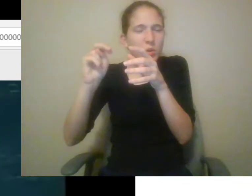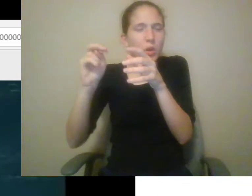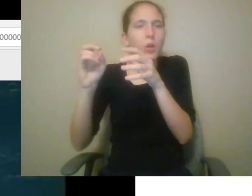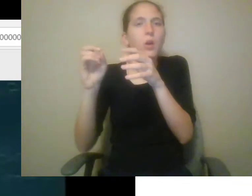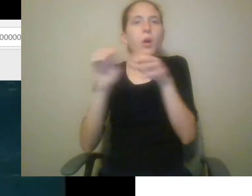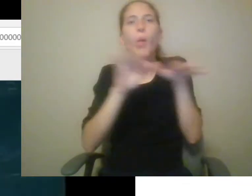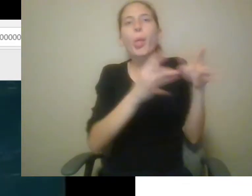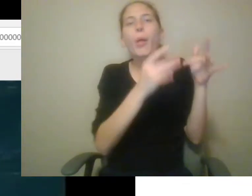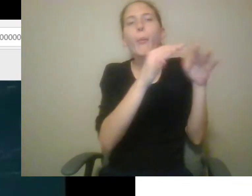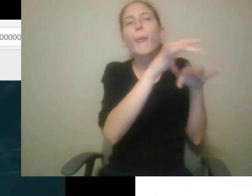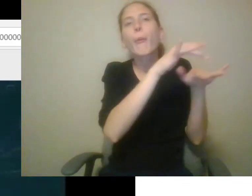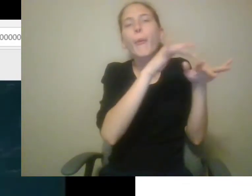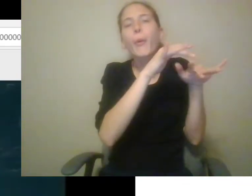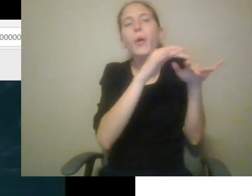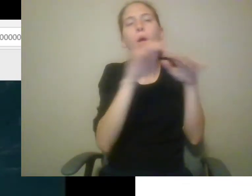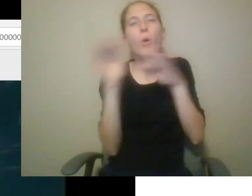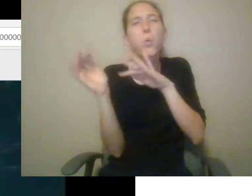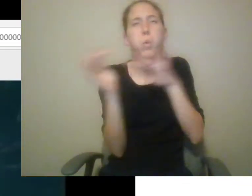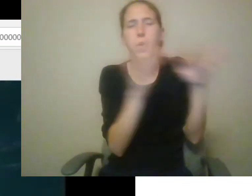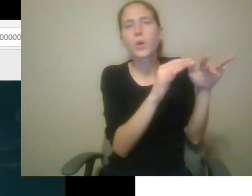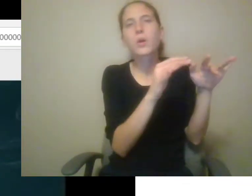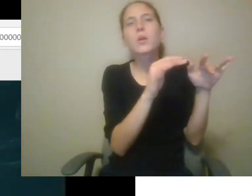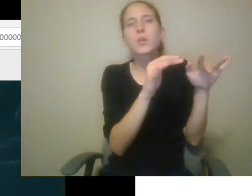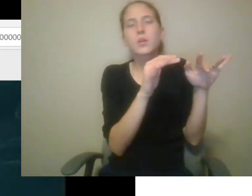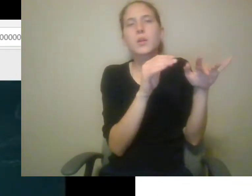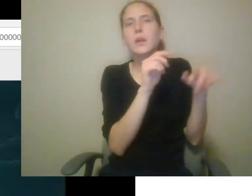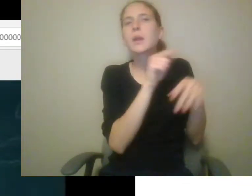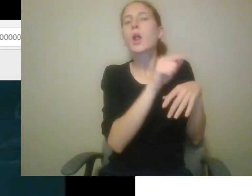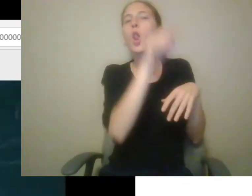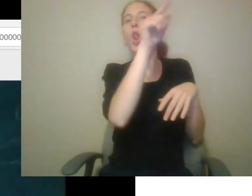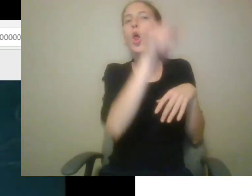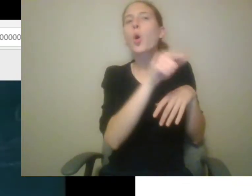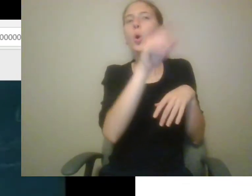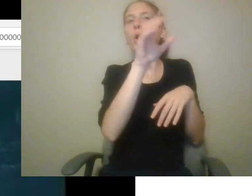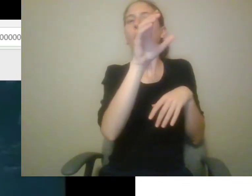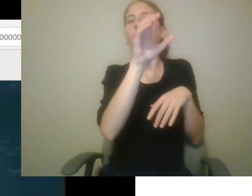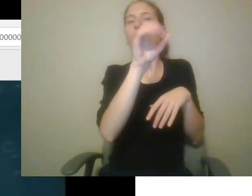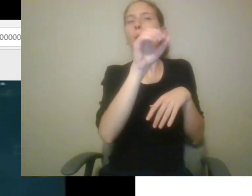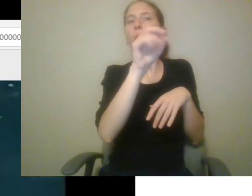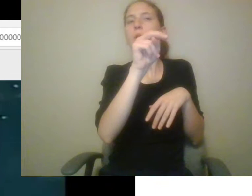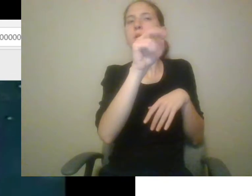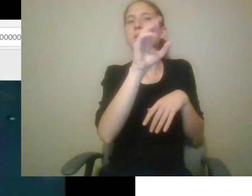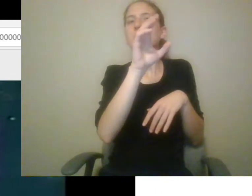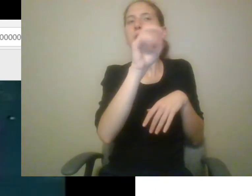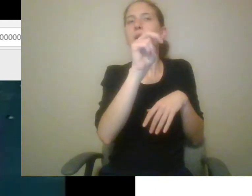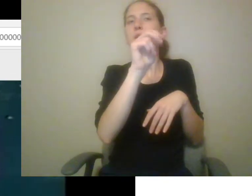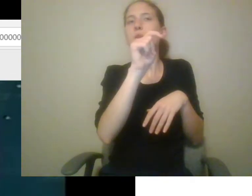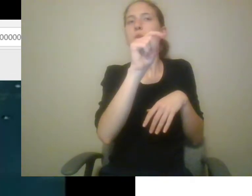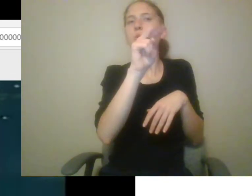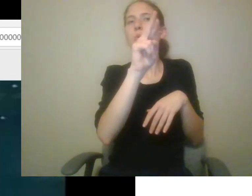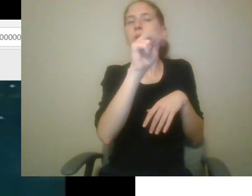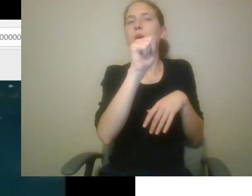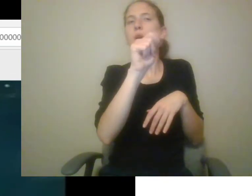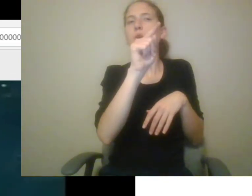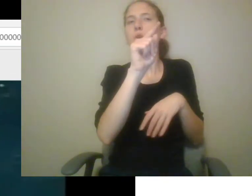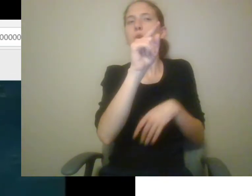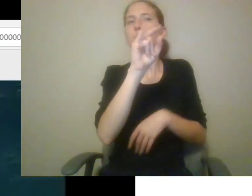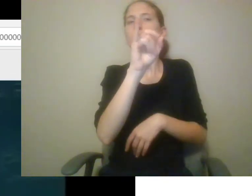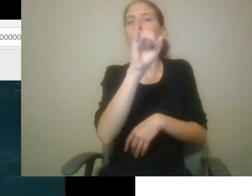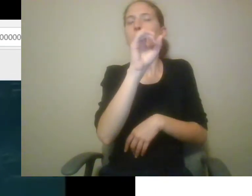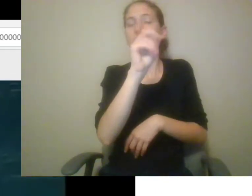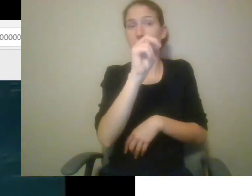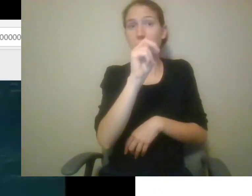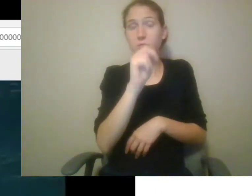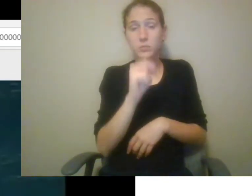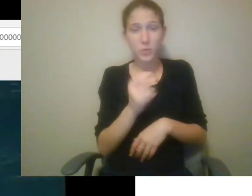get a glare. But all right, if I add some more, all right. Now, as I add that in there, I